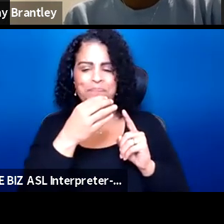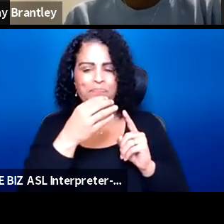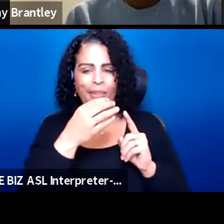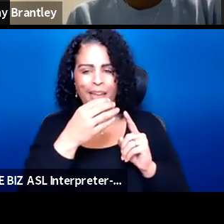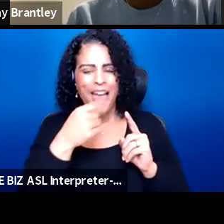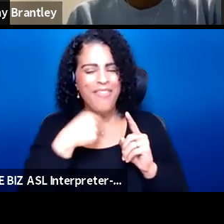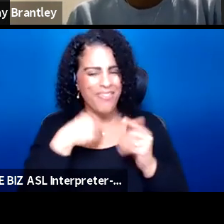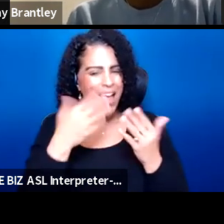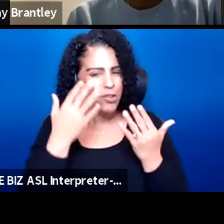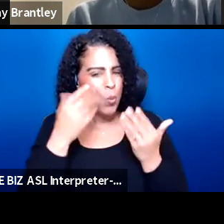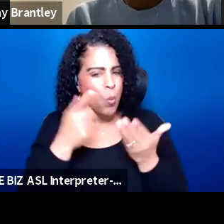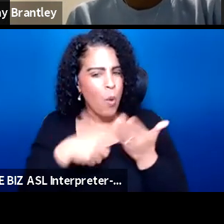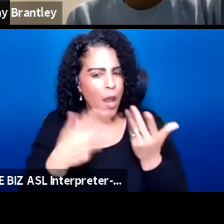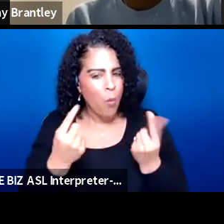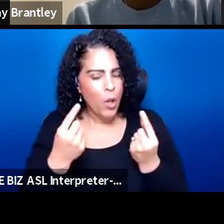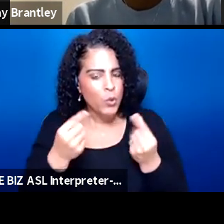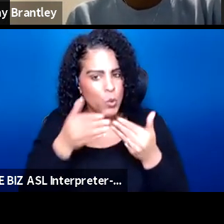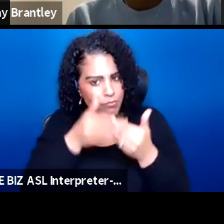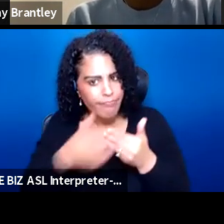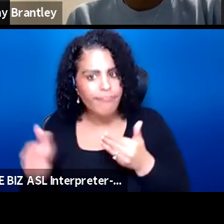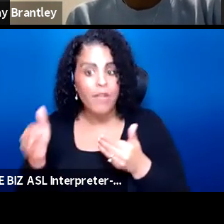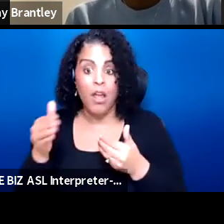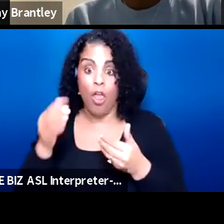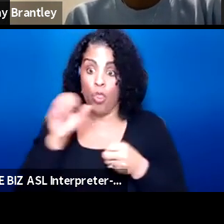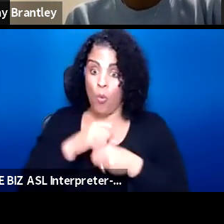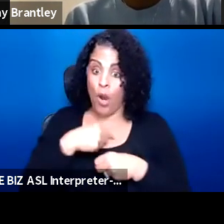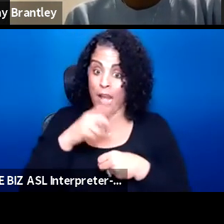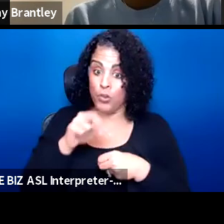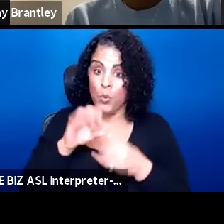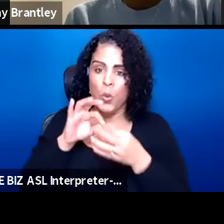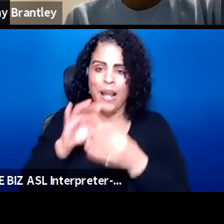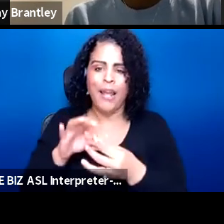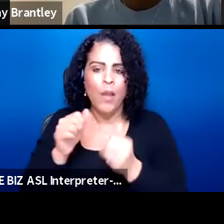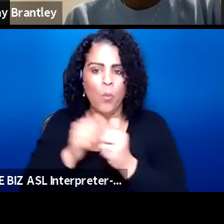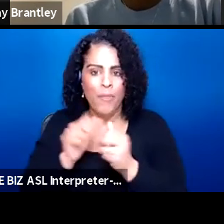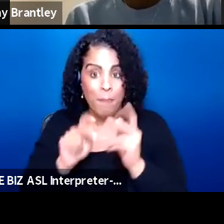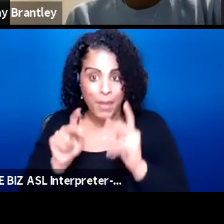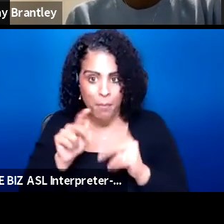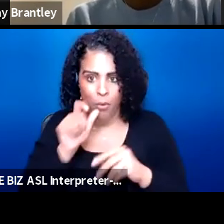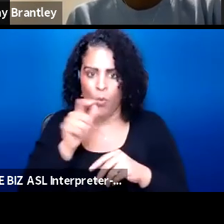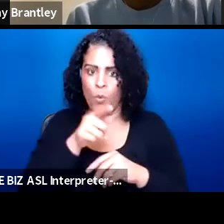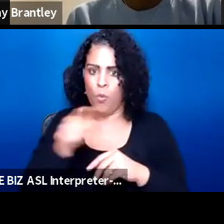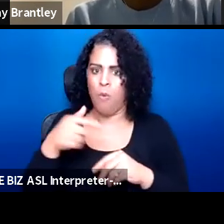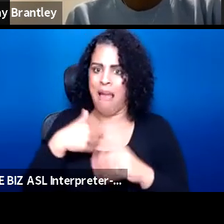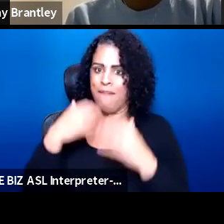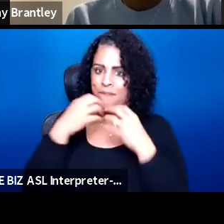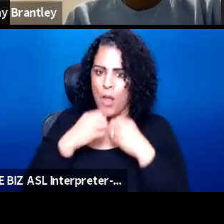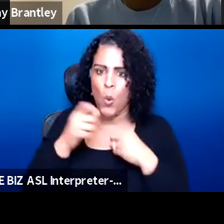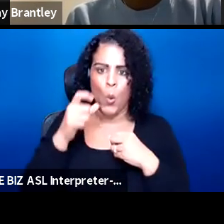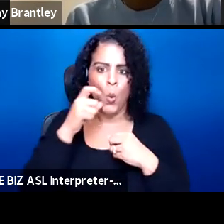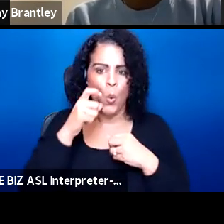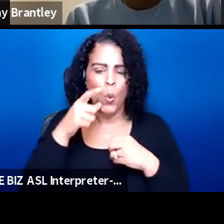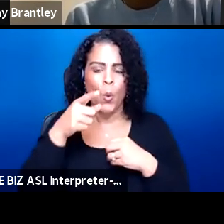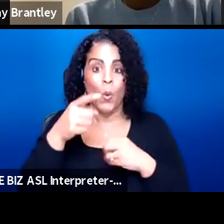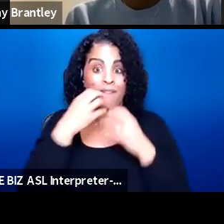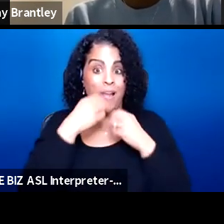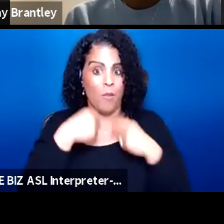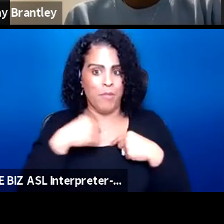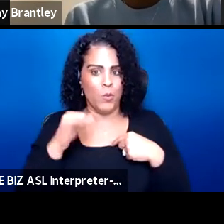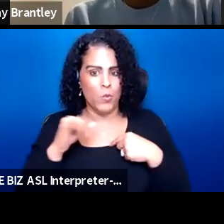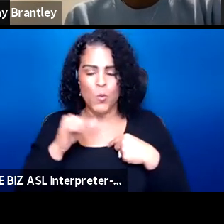making sure that the work that I do is always connected to the people who I value and who value me. And it's not